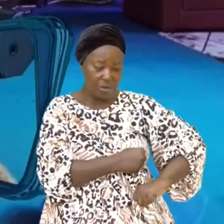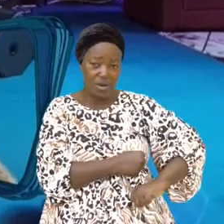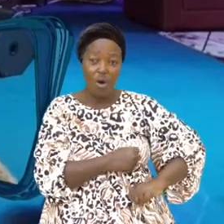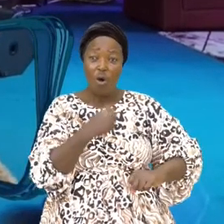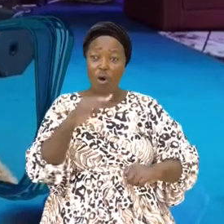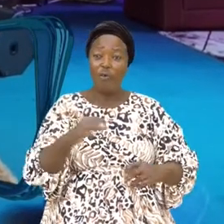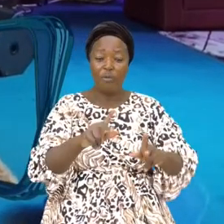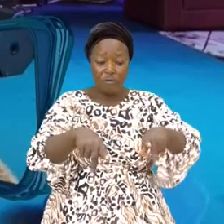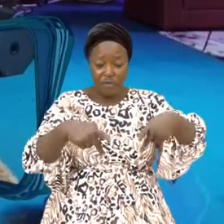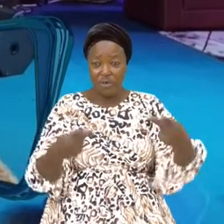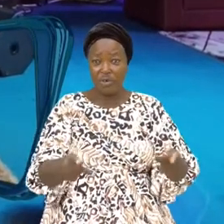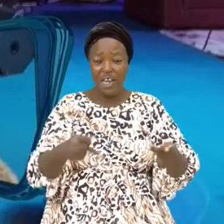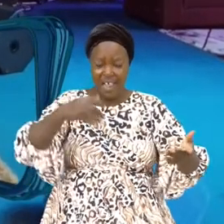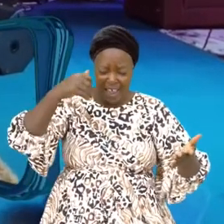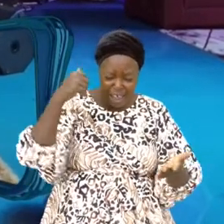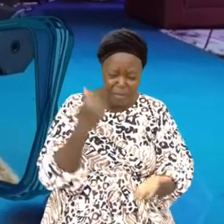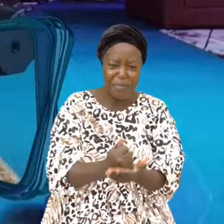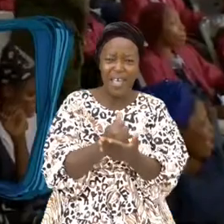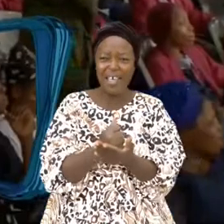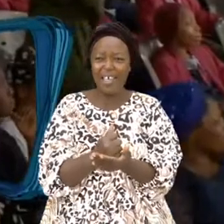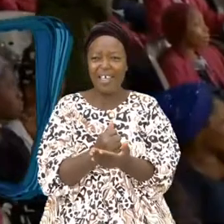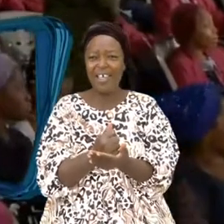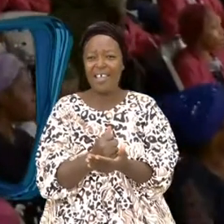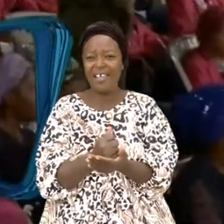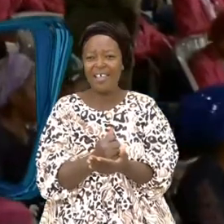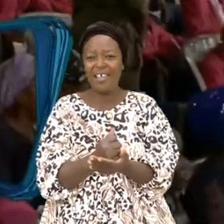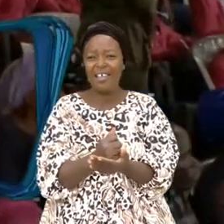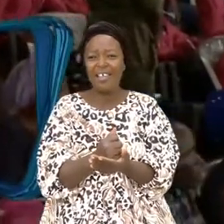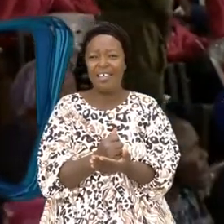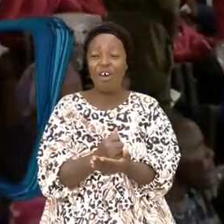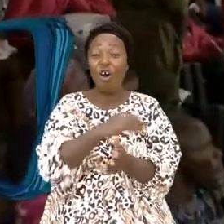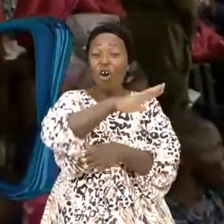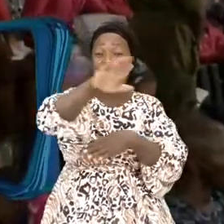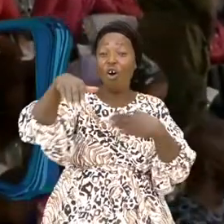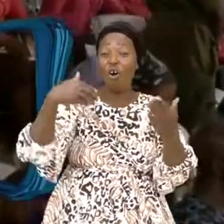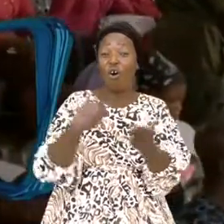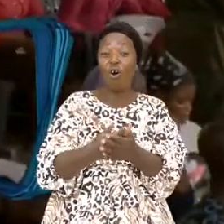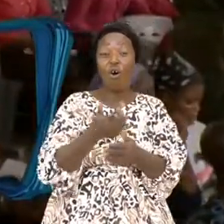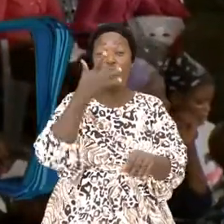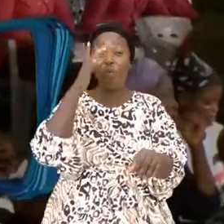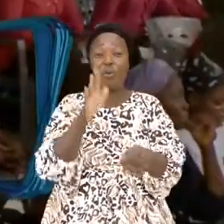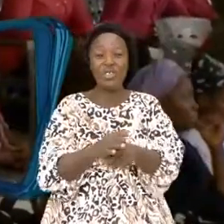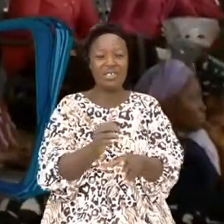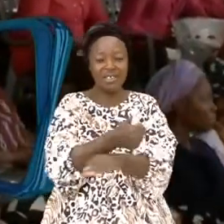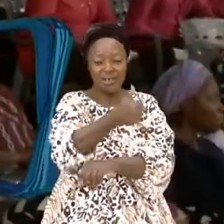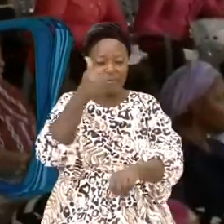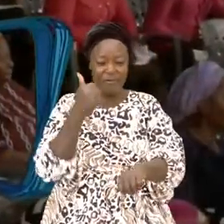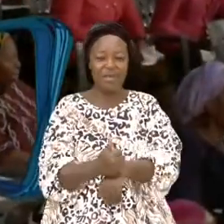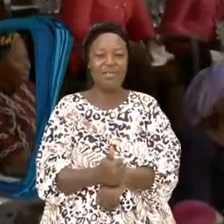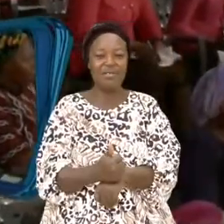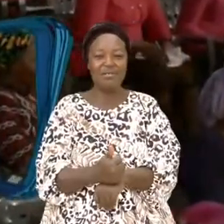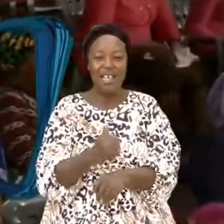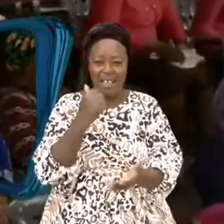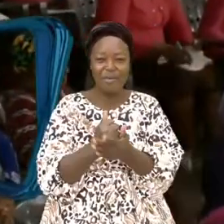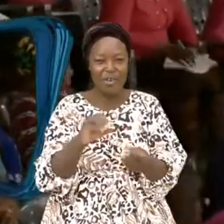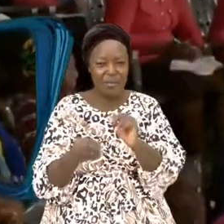of provision, amen. All promises confirmed. Amen. Number